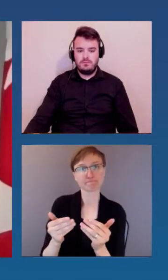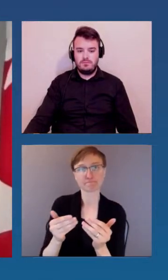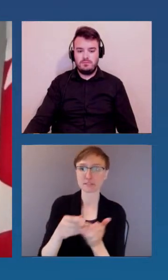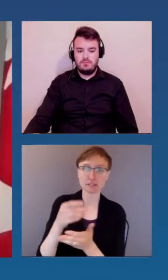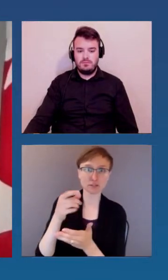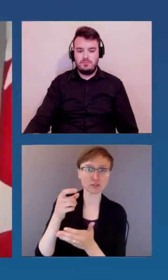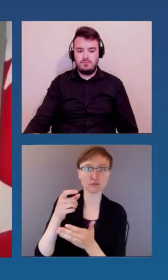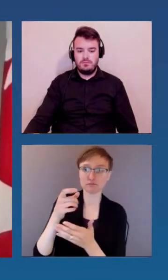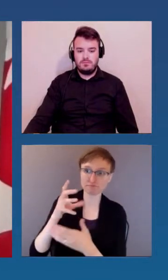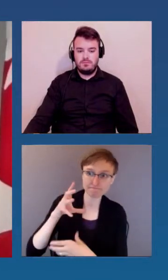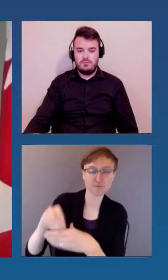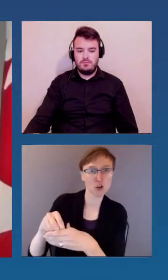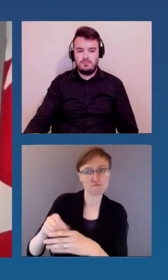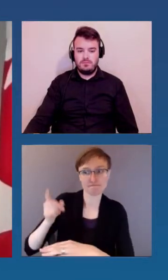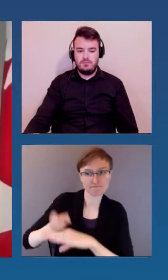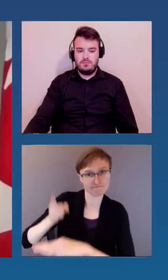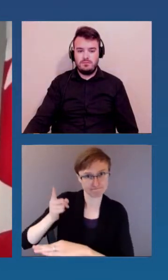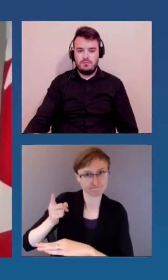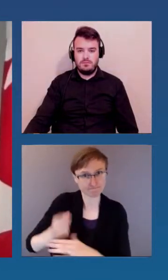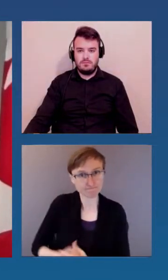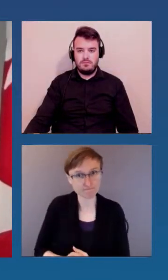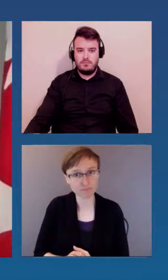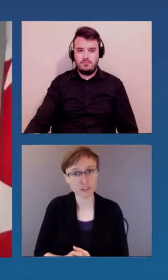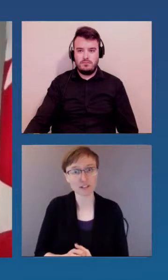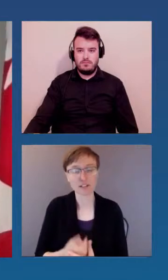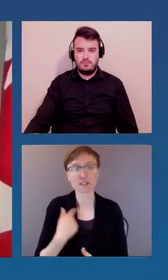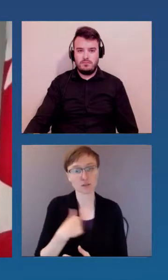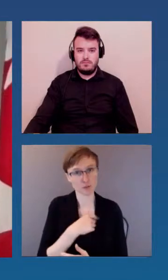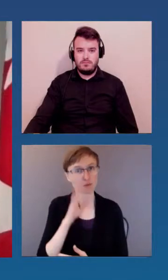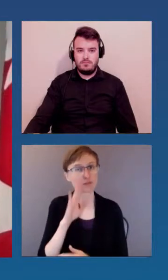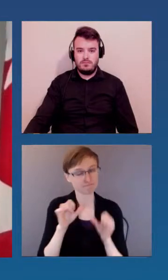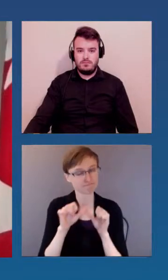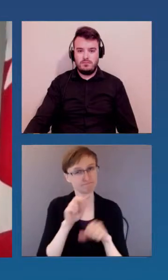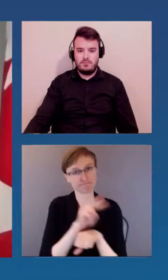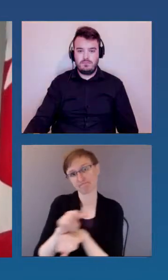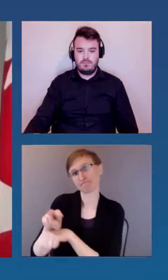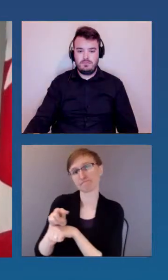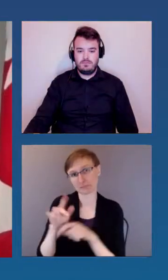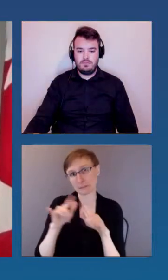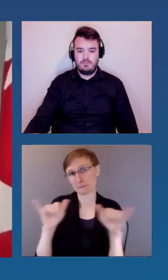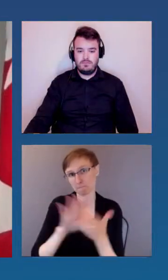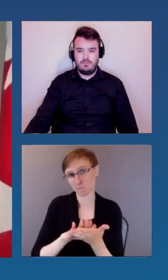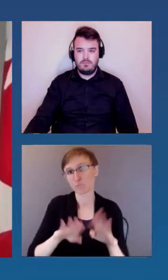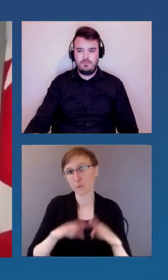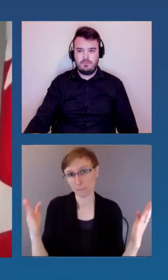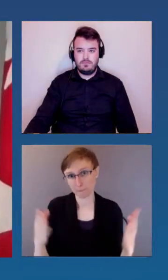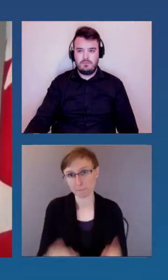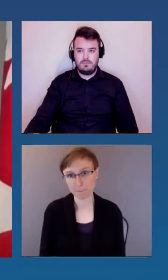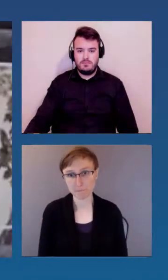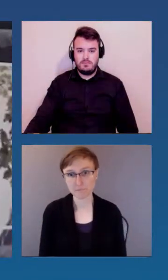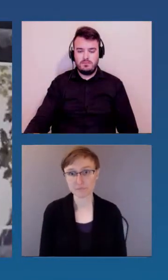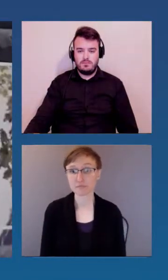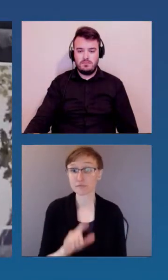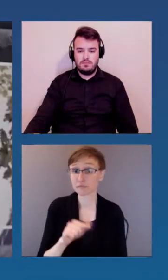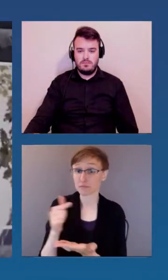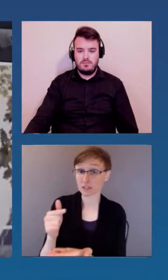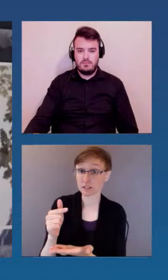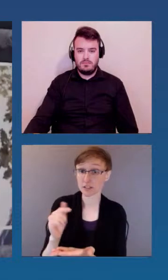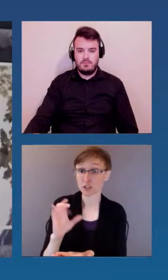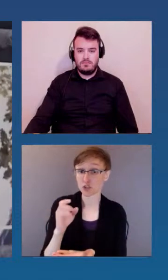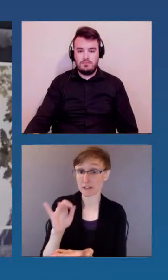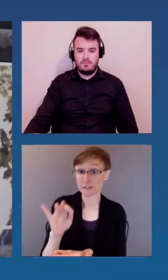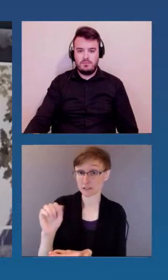we're advised of underground parties, etc., we will intervene, and we have the tools to intervene. We've